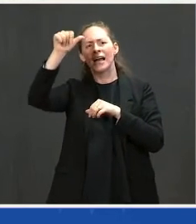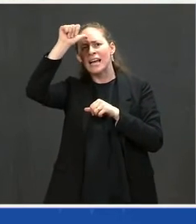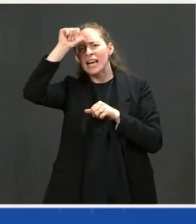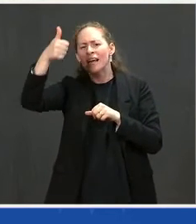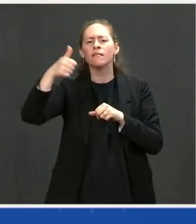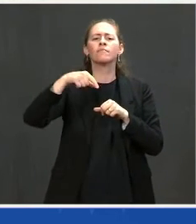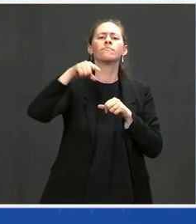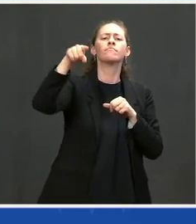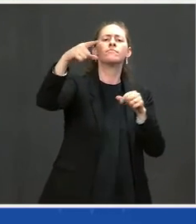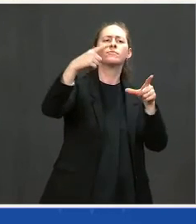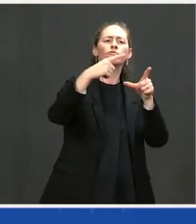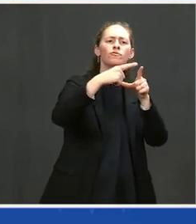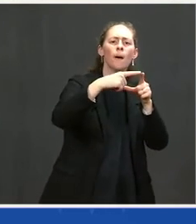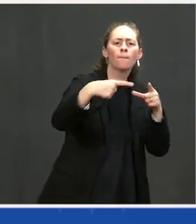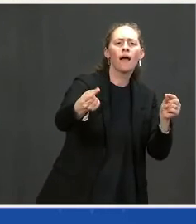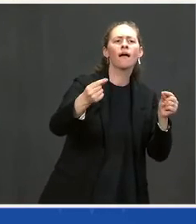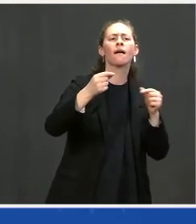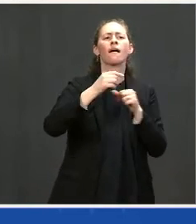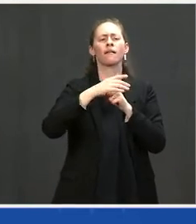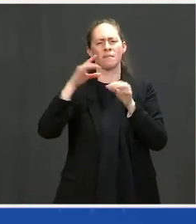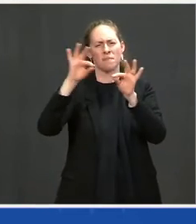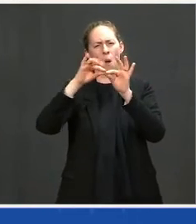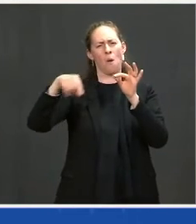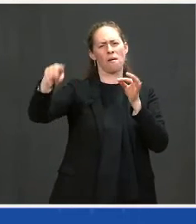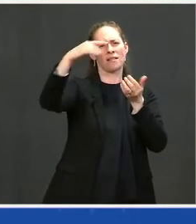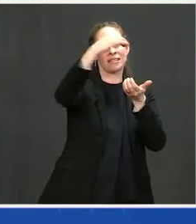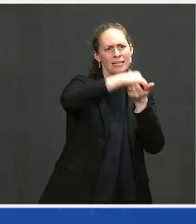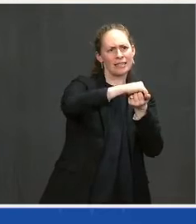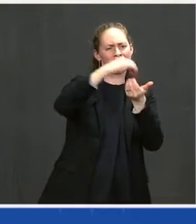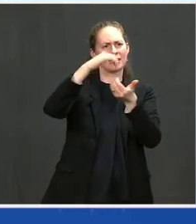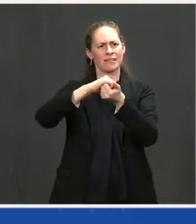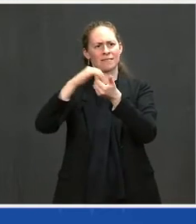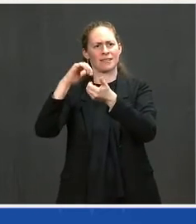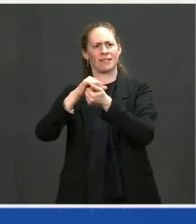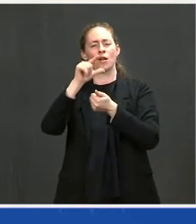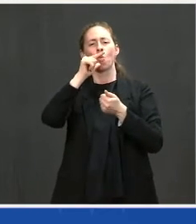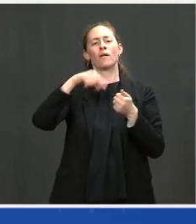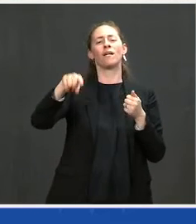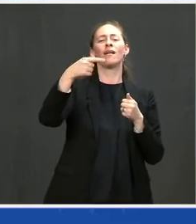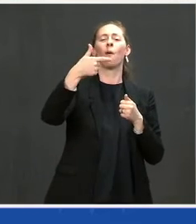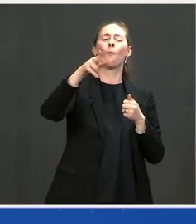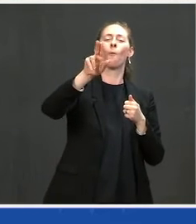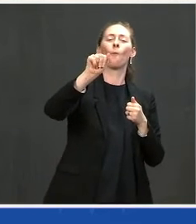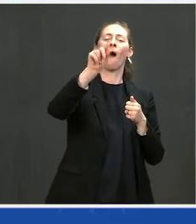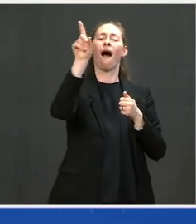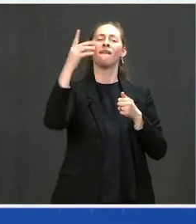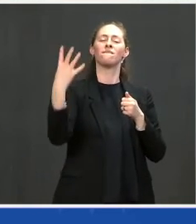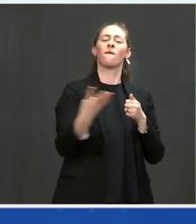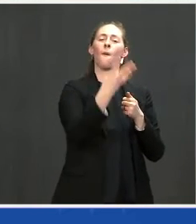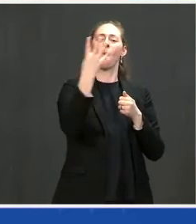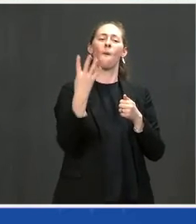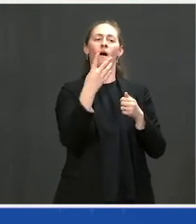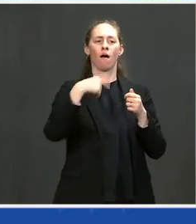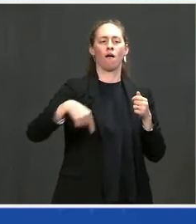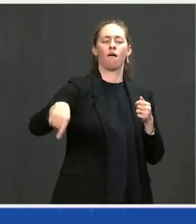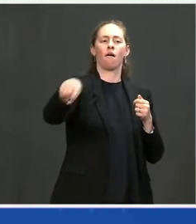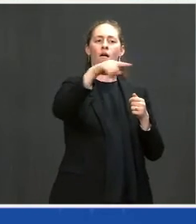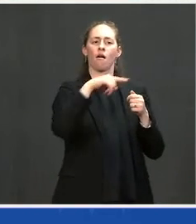Because we have to have democracies working together. Before too long, I'm